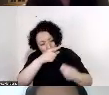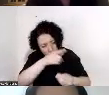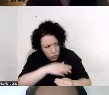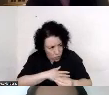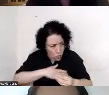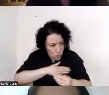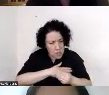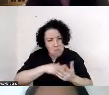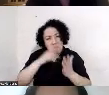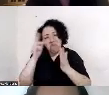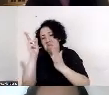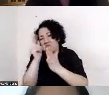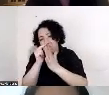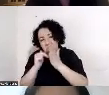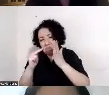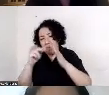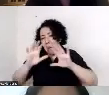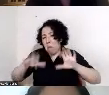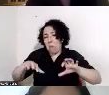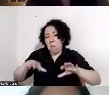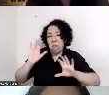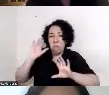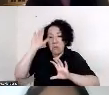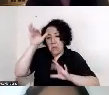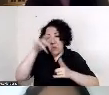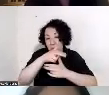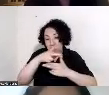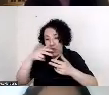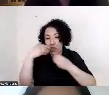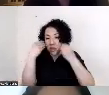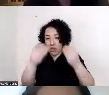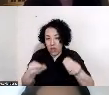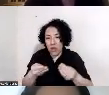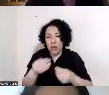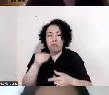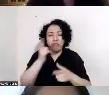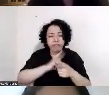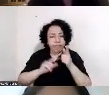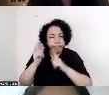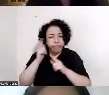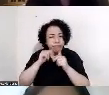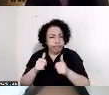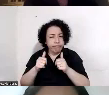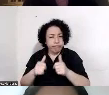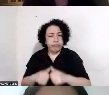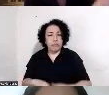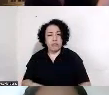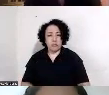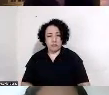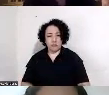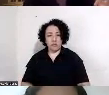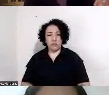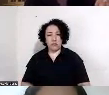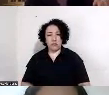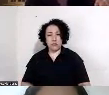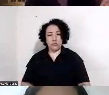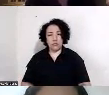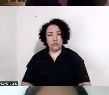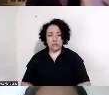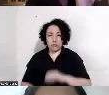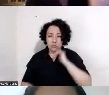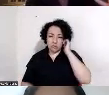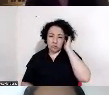que eles tenham uma força, um ponto forte. In the enrichment pedagogy category, give them advanced